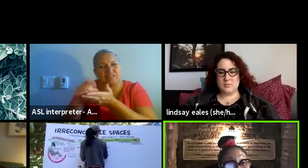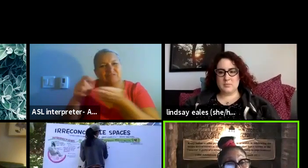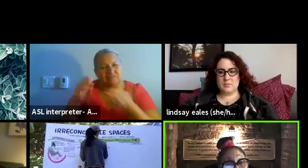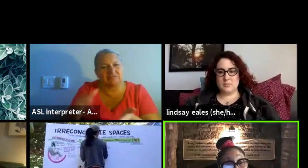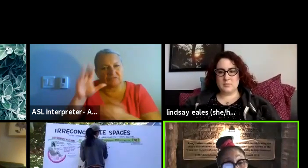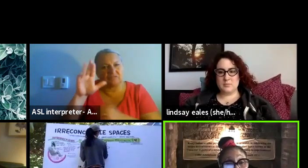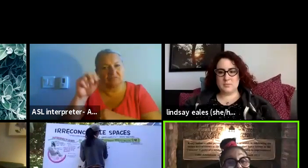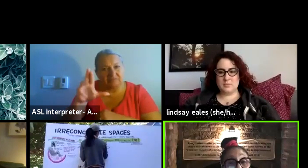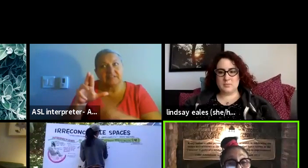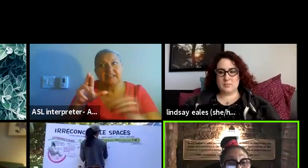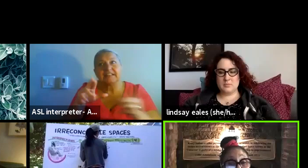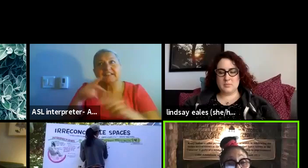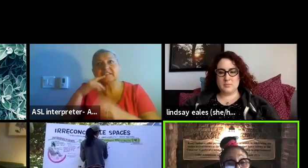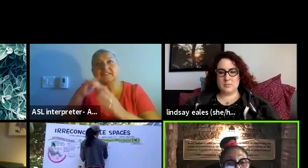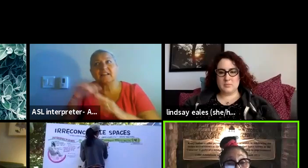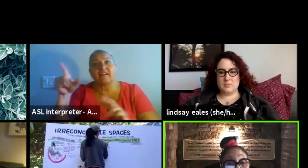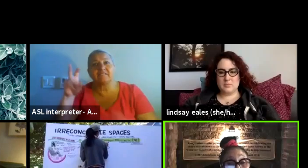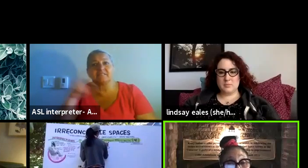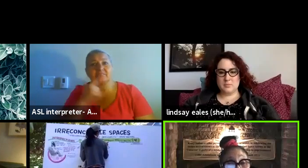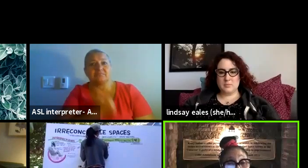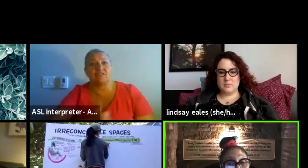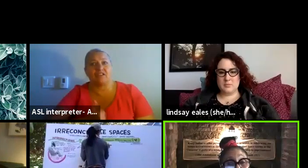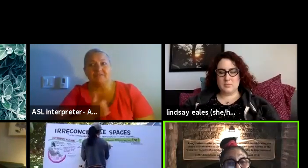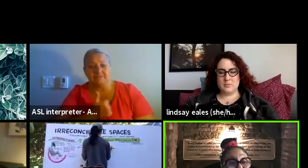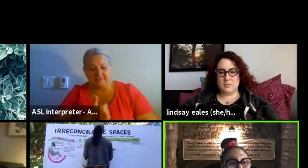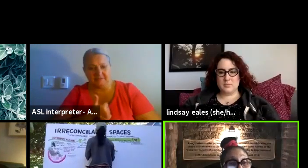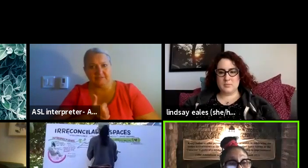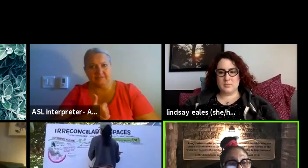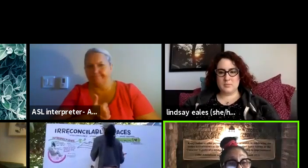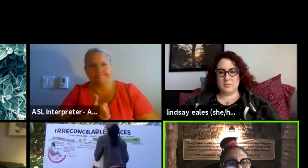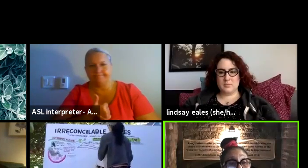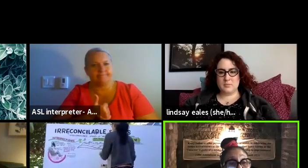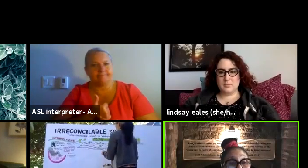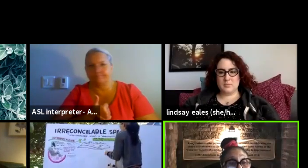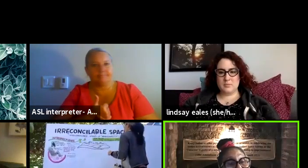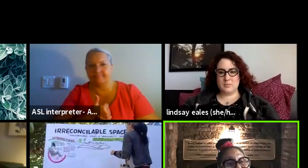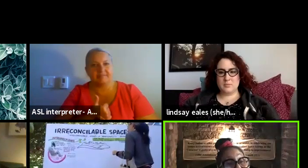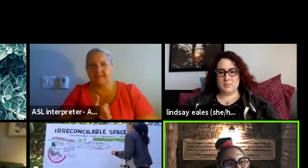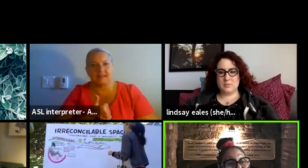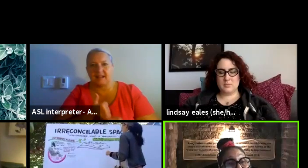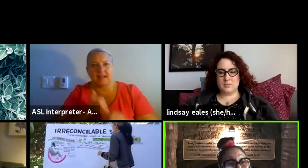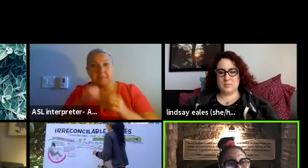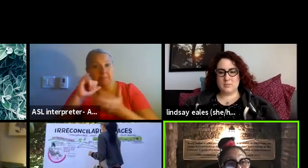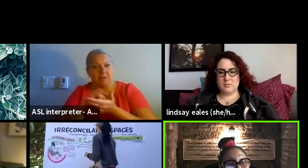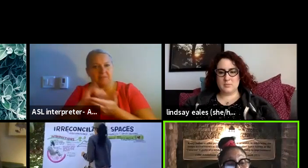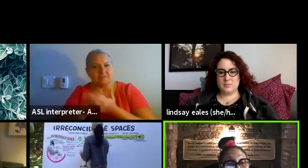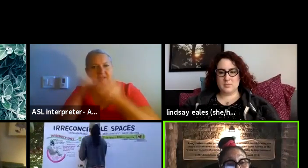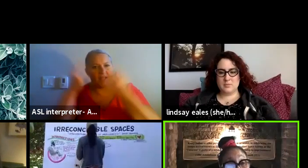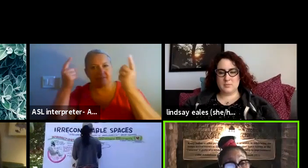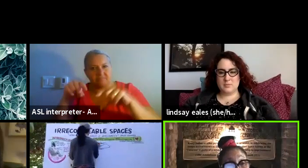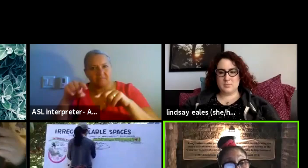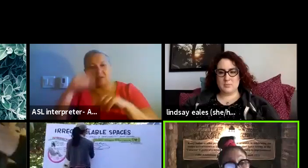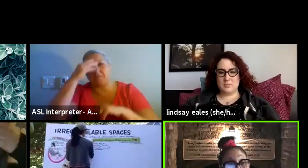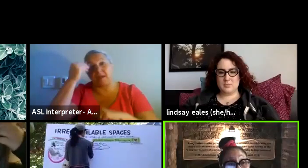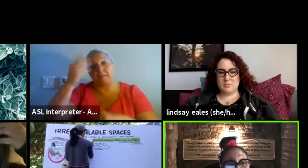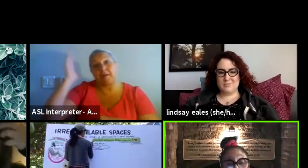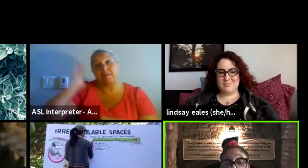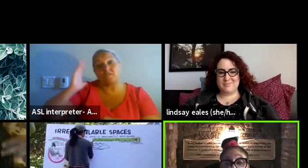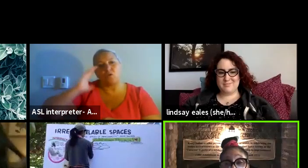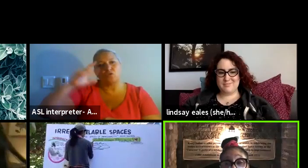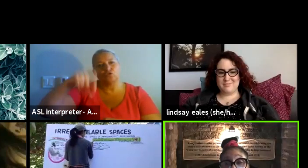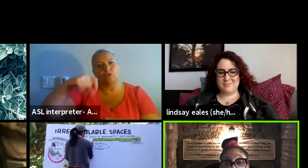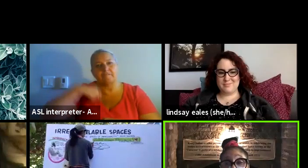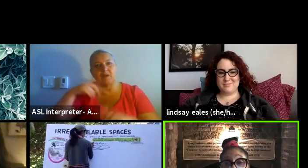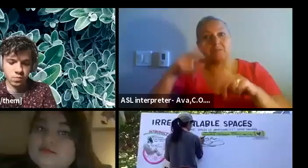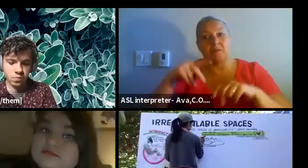at one time, existed a respectful relationship that, now marred by a breach, is